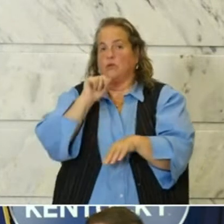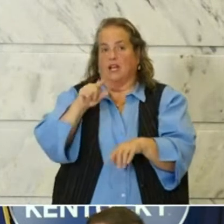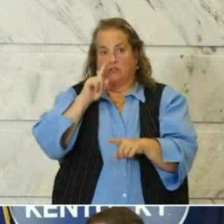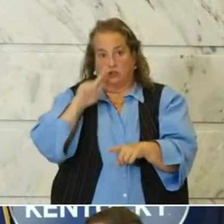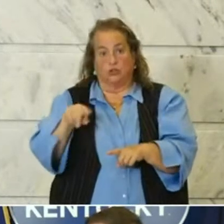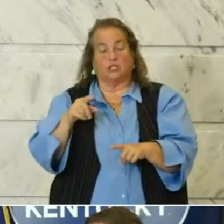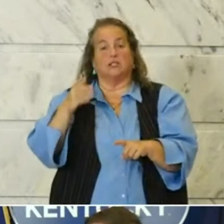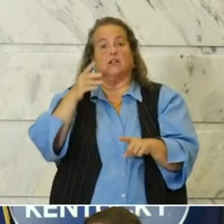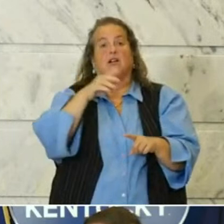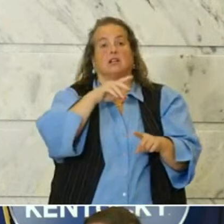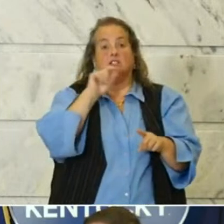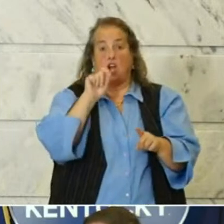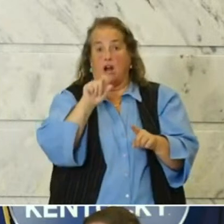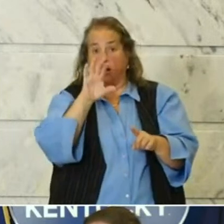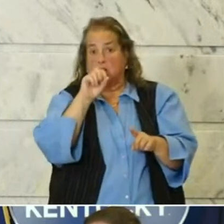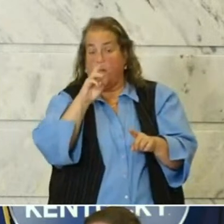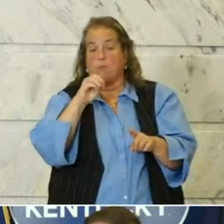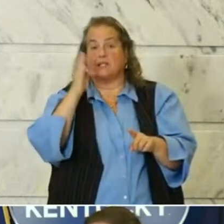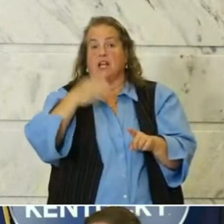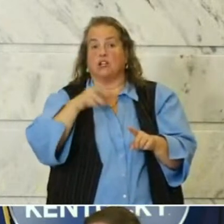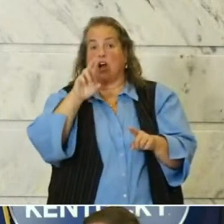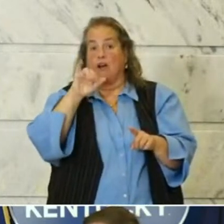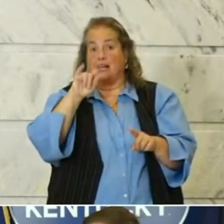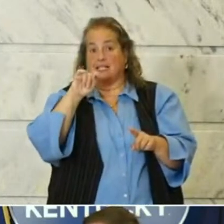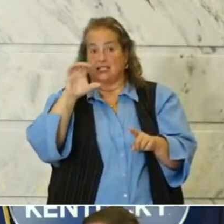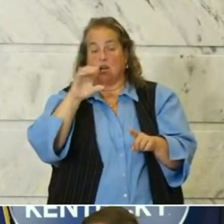nortonhealthcare.com/RITC or at